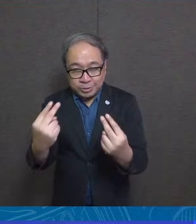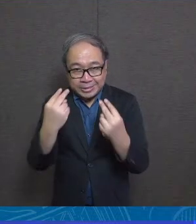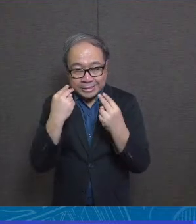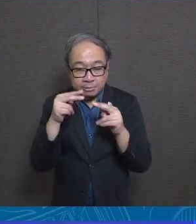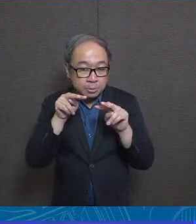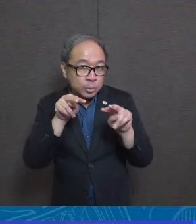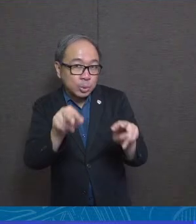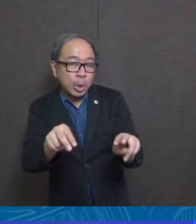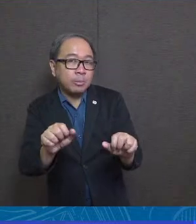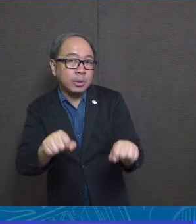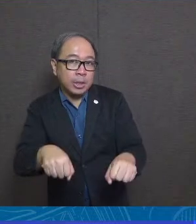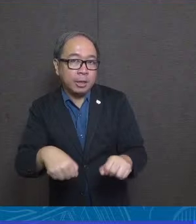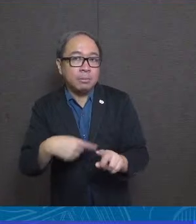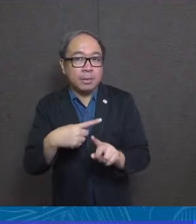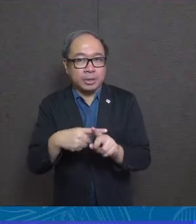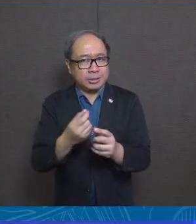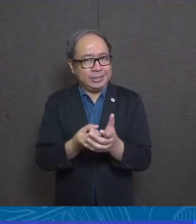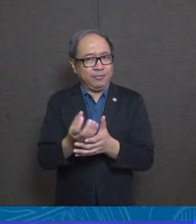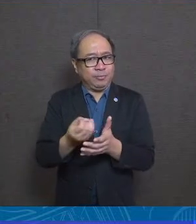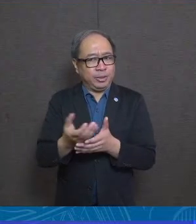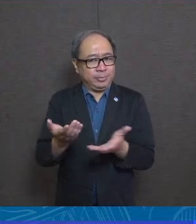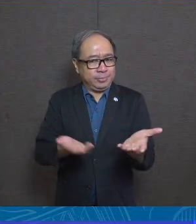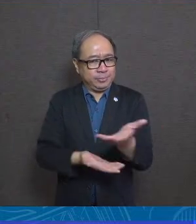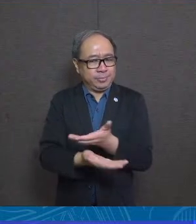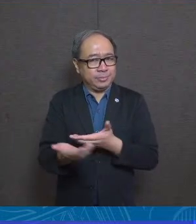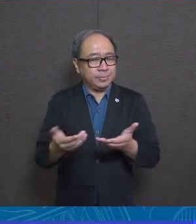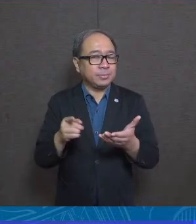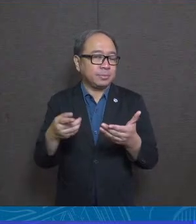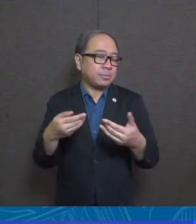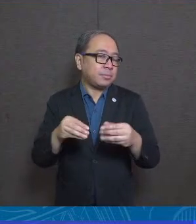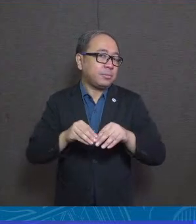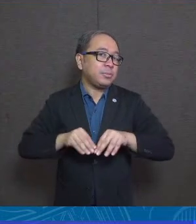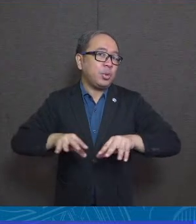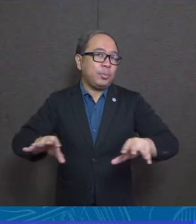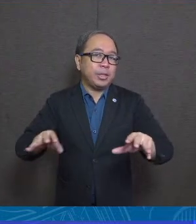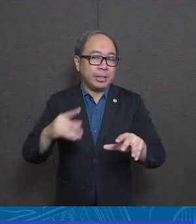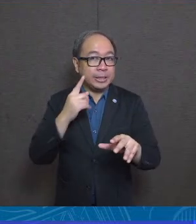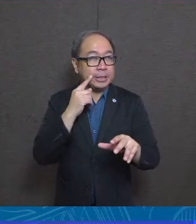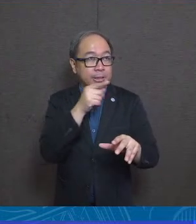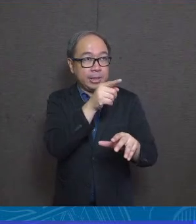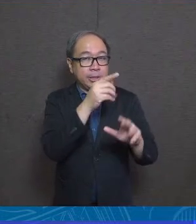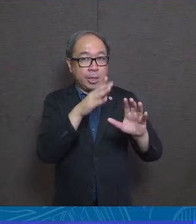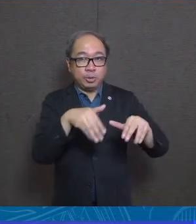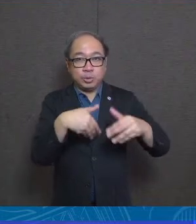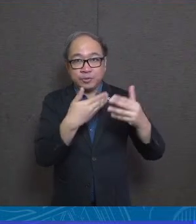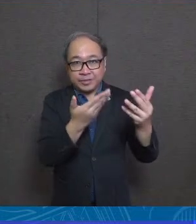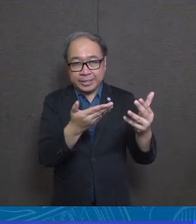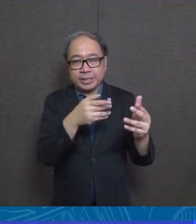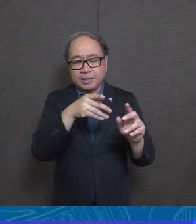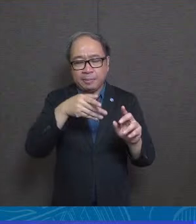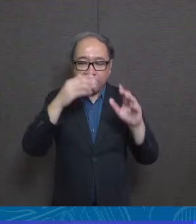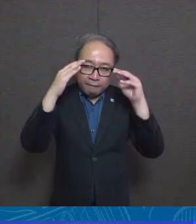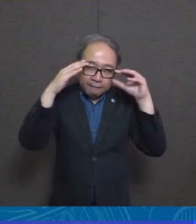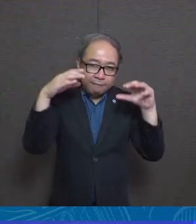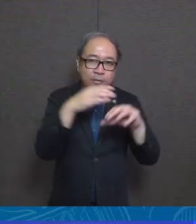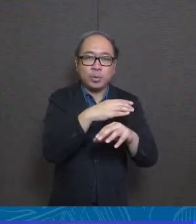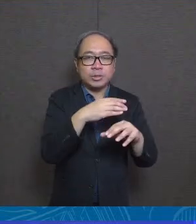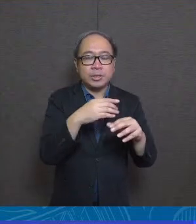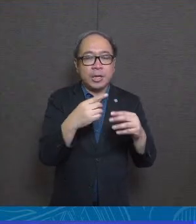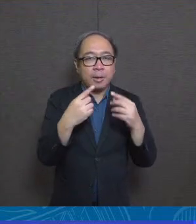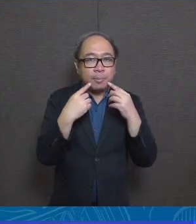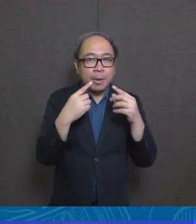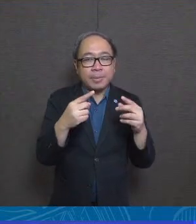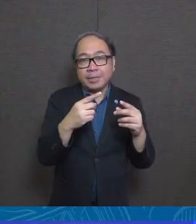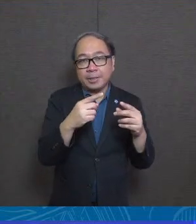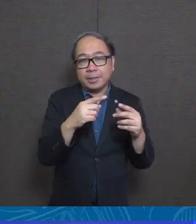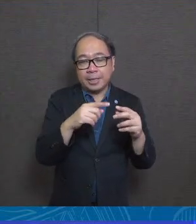we open information, when we open scientific information, and this recommendation is specifically about publicly funded research,